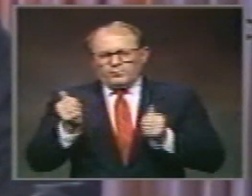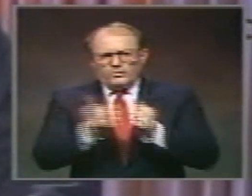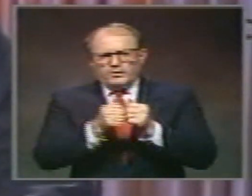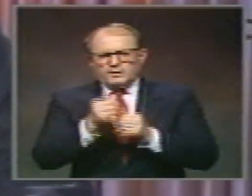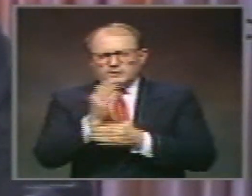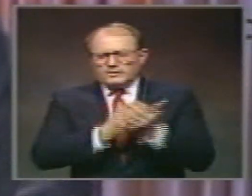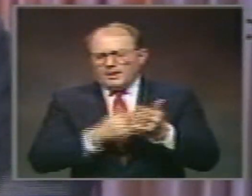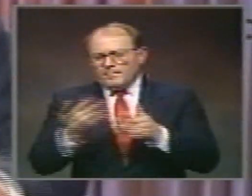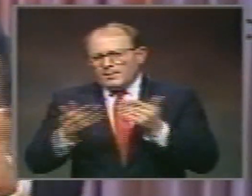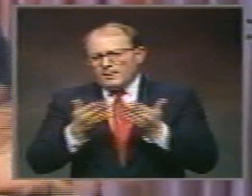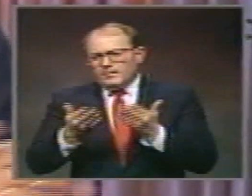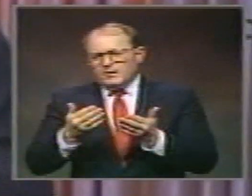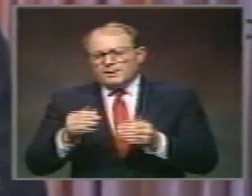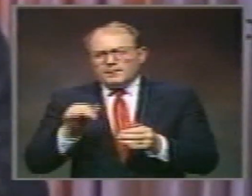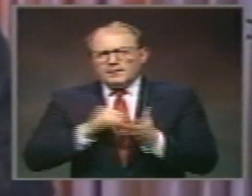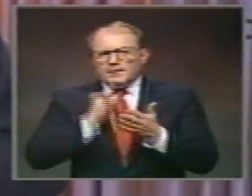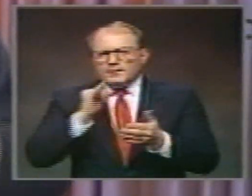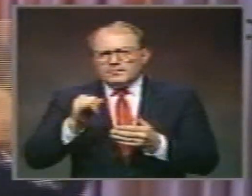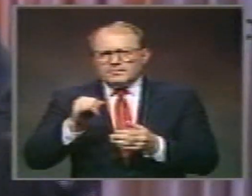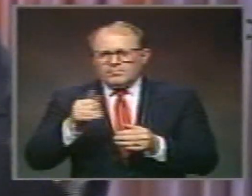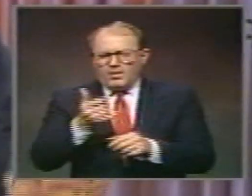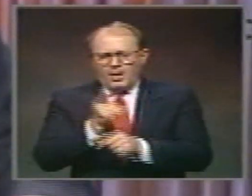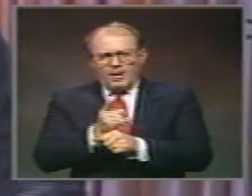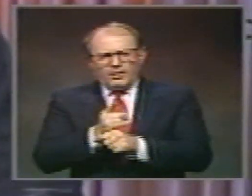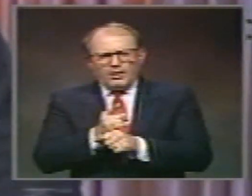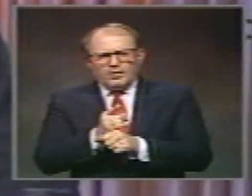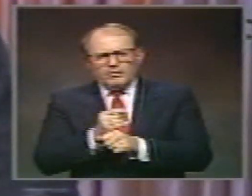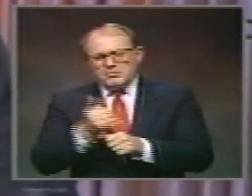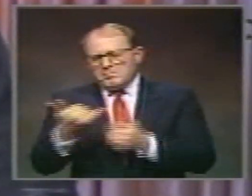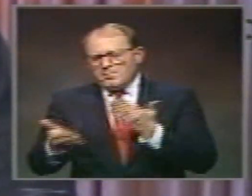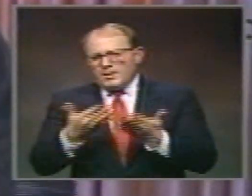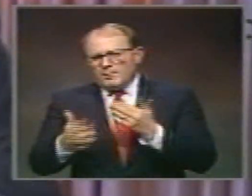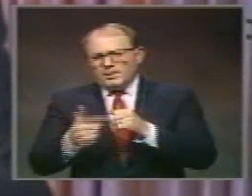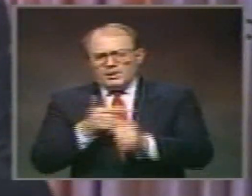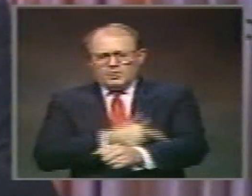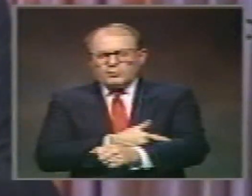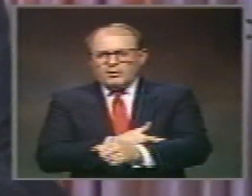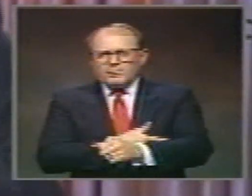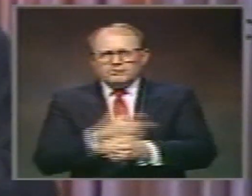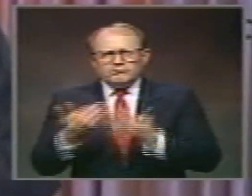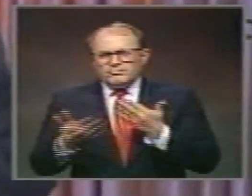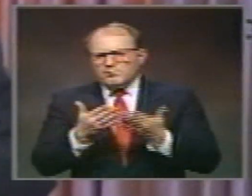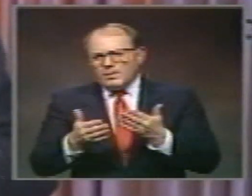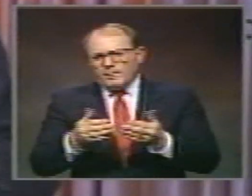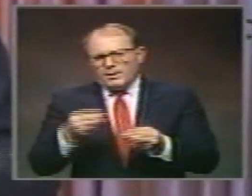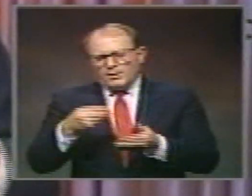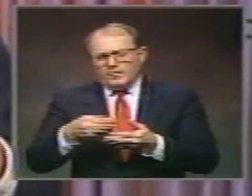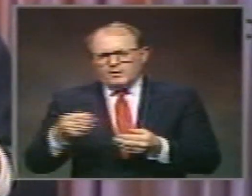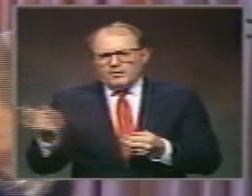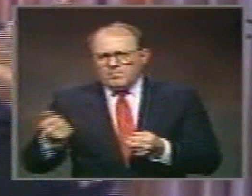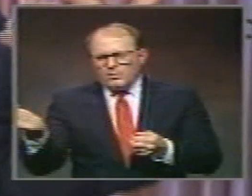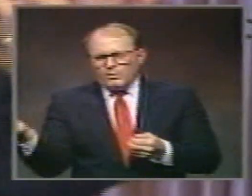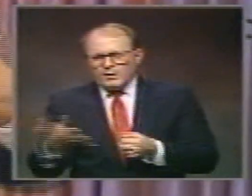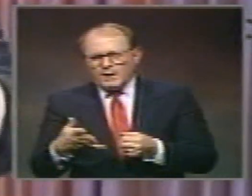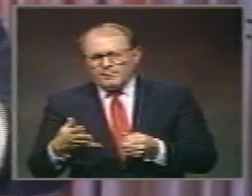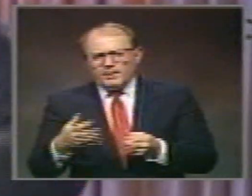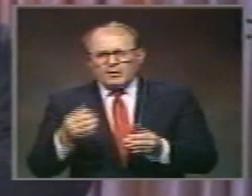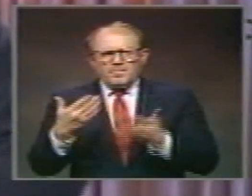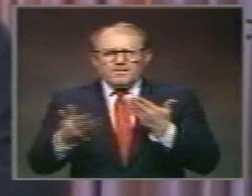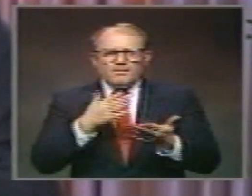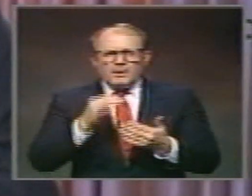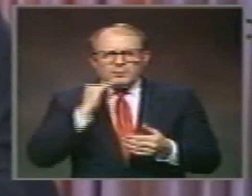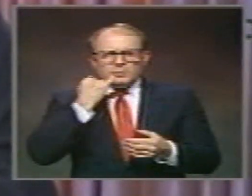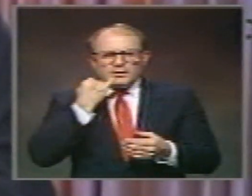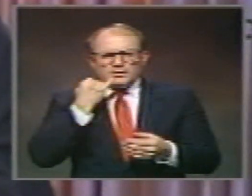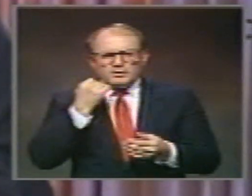be prostitutes. Others, it might be alcohol. With others, it might be drugs. With others, it might be gambling or jealousy or, well, you name